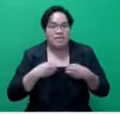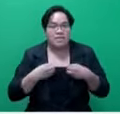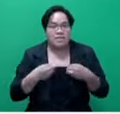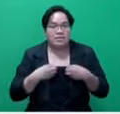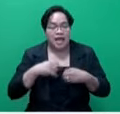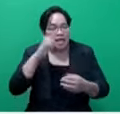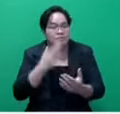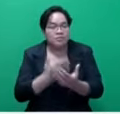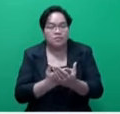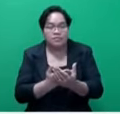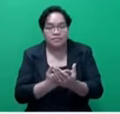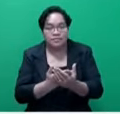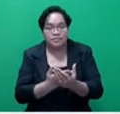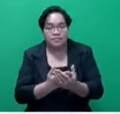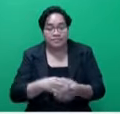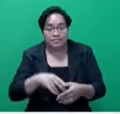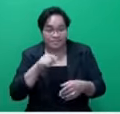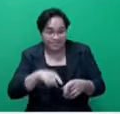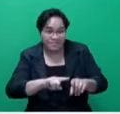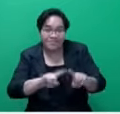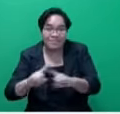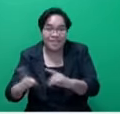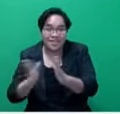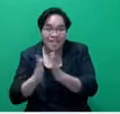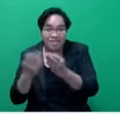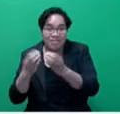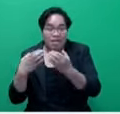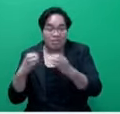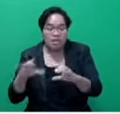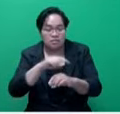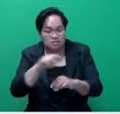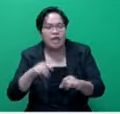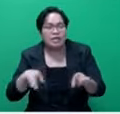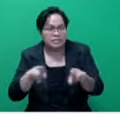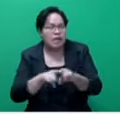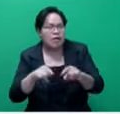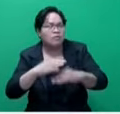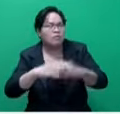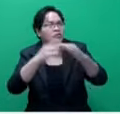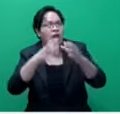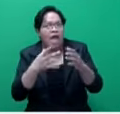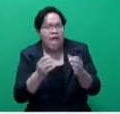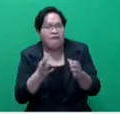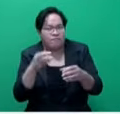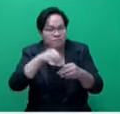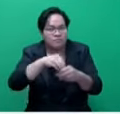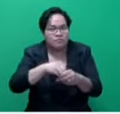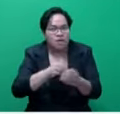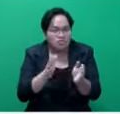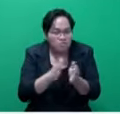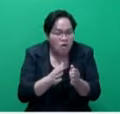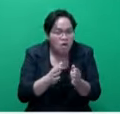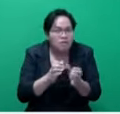experiencing. After all, municipal councils are also complex, large to micro-sized business. They